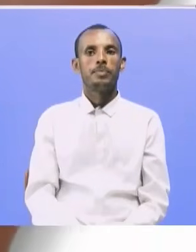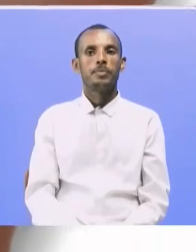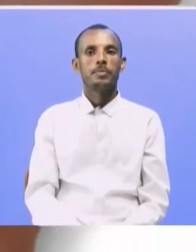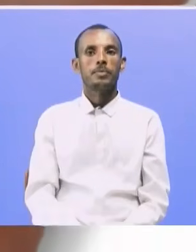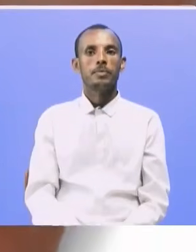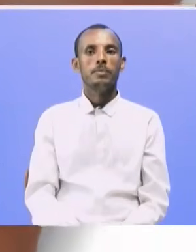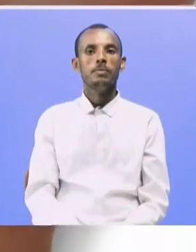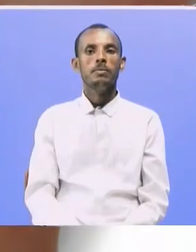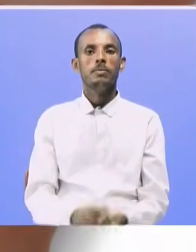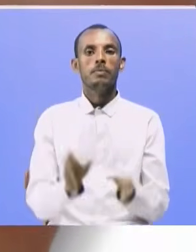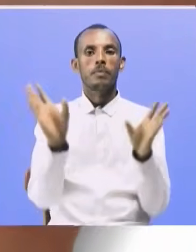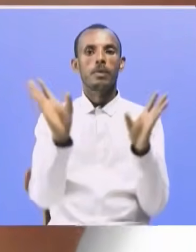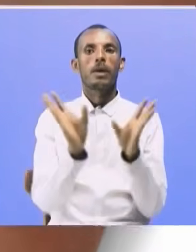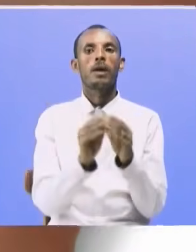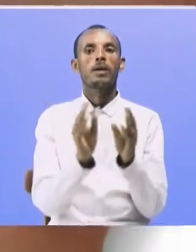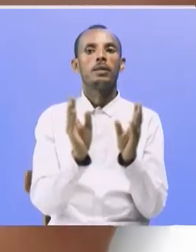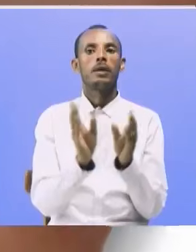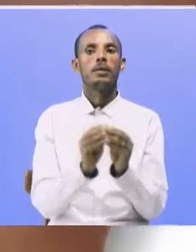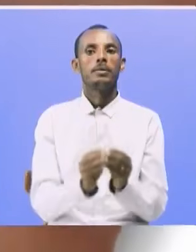of a set.